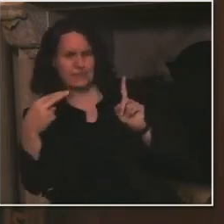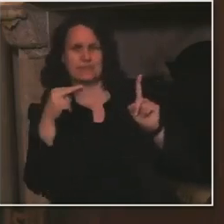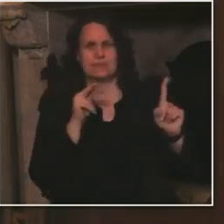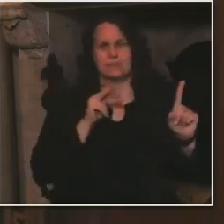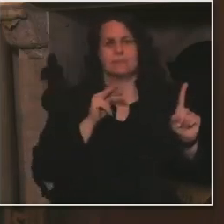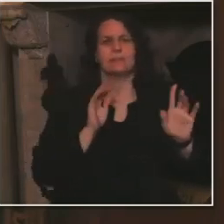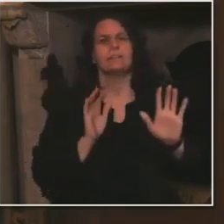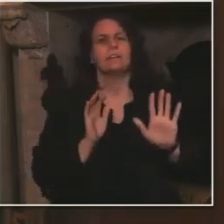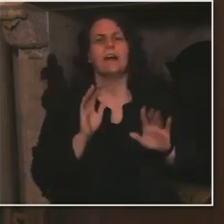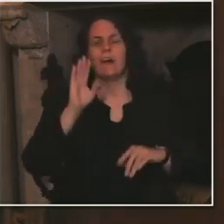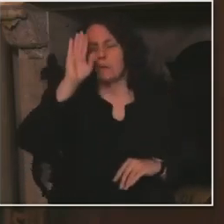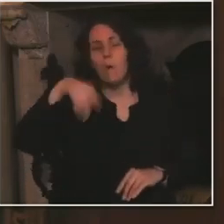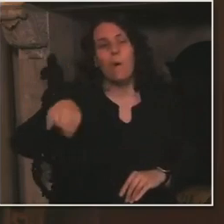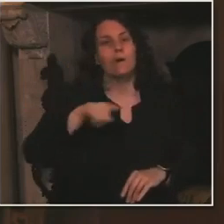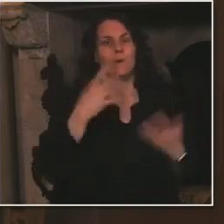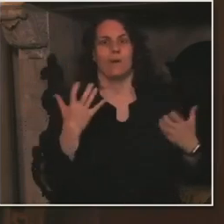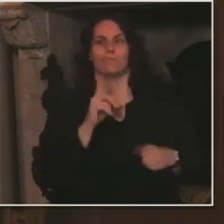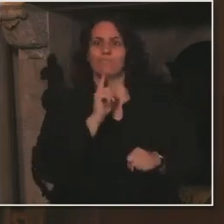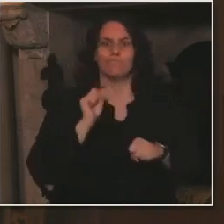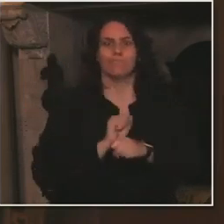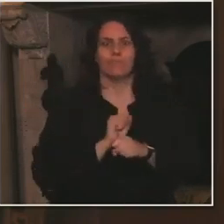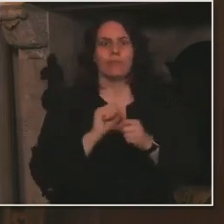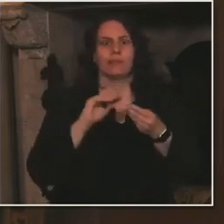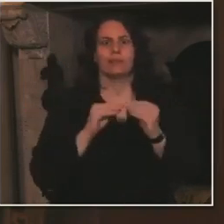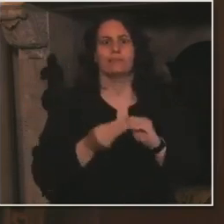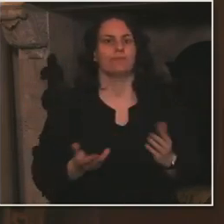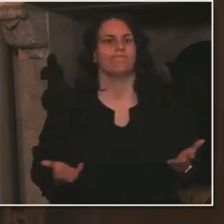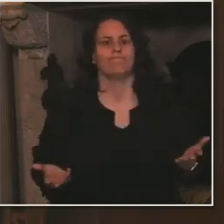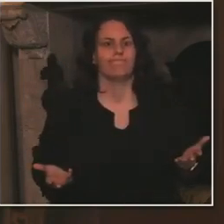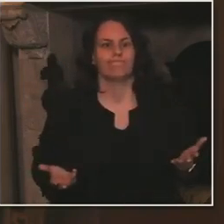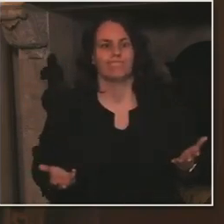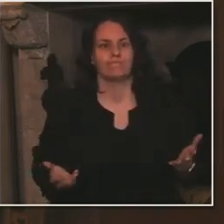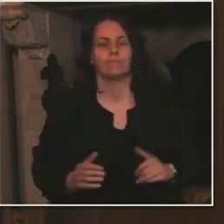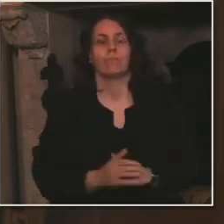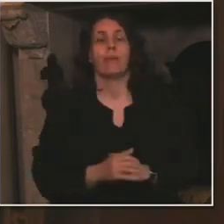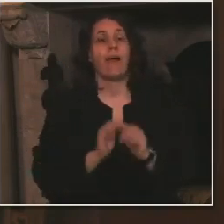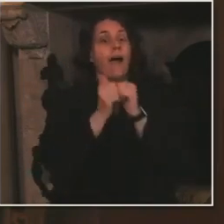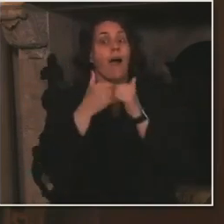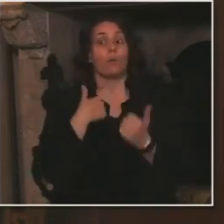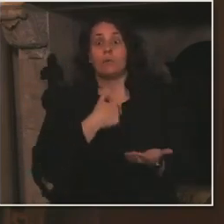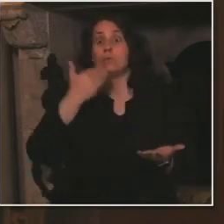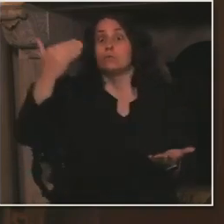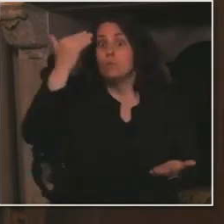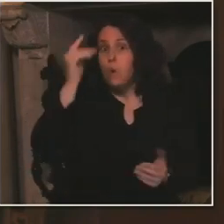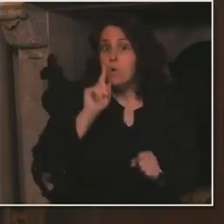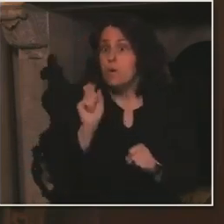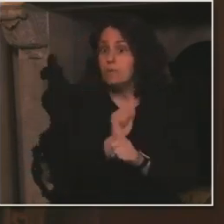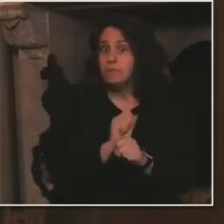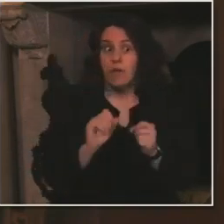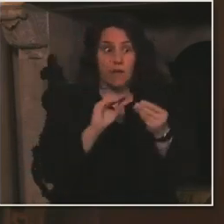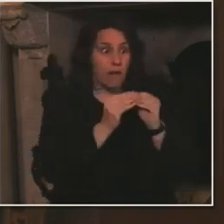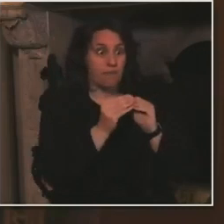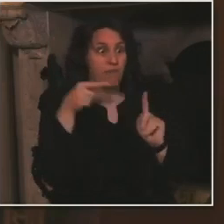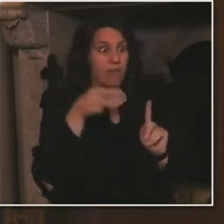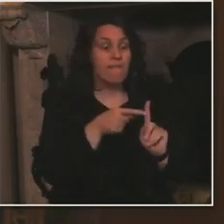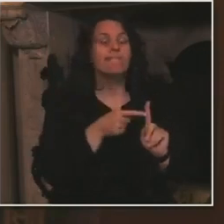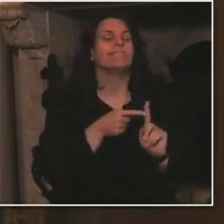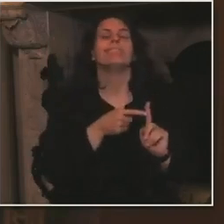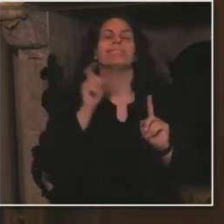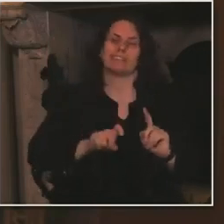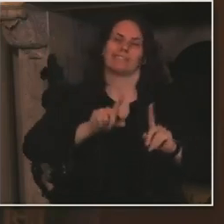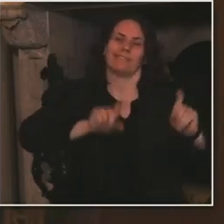Secretary and the Governor alluded to, is just to increase the testing as much as possible in healthcare settings, and that includes lowering the threshold for testing people who